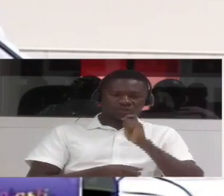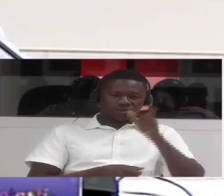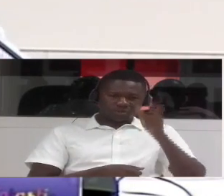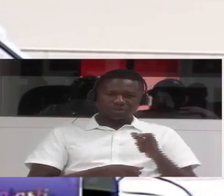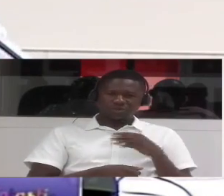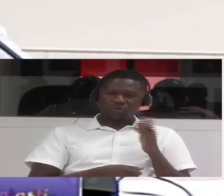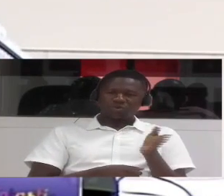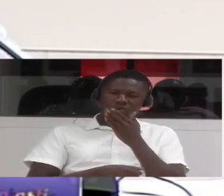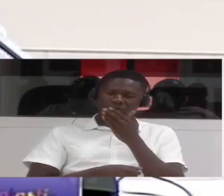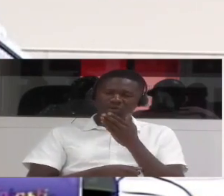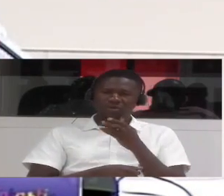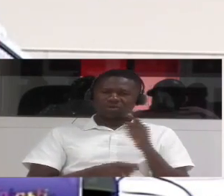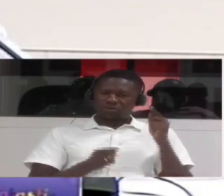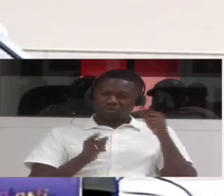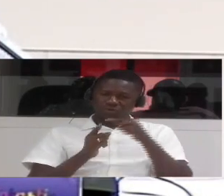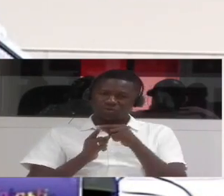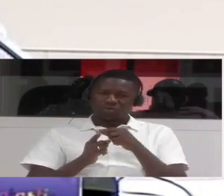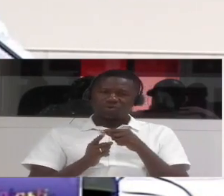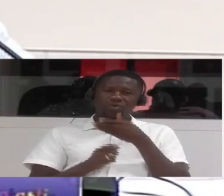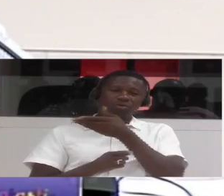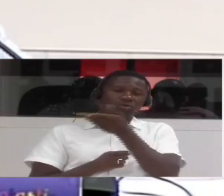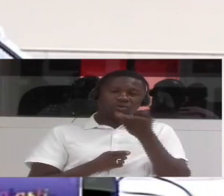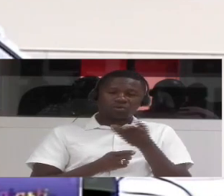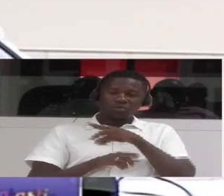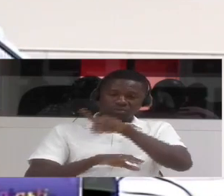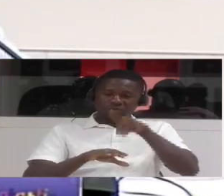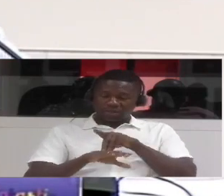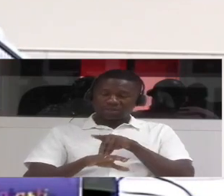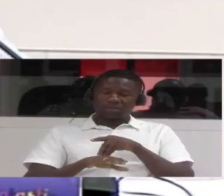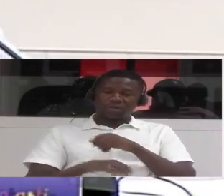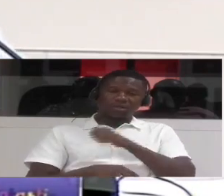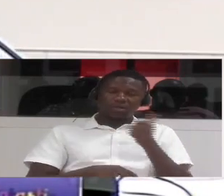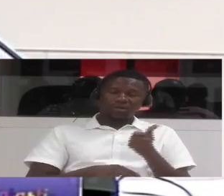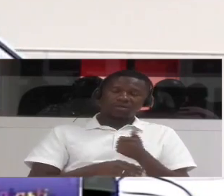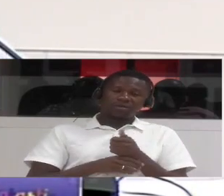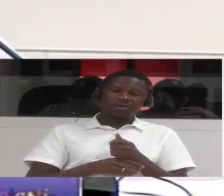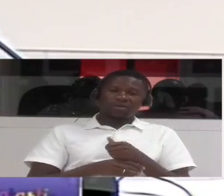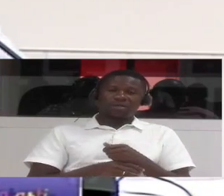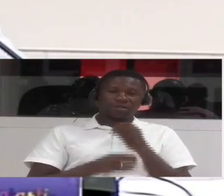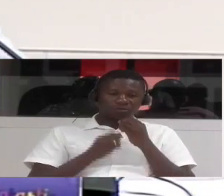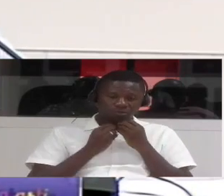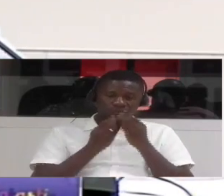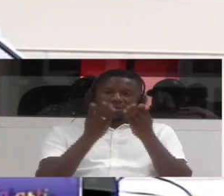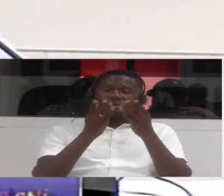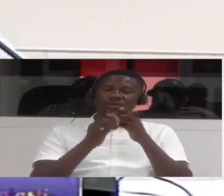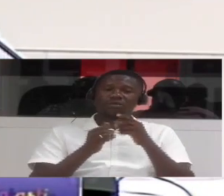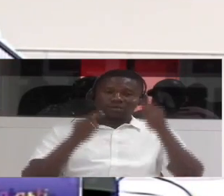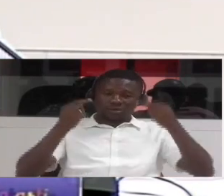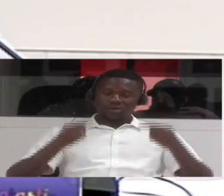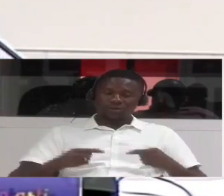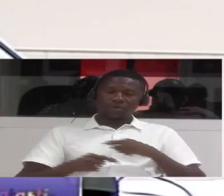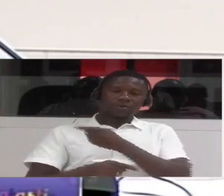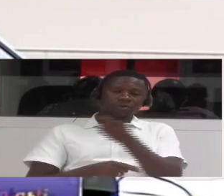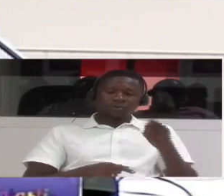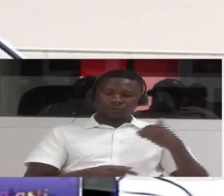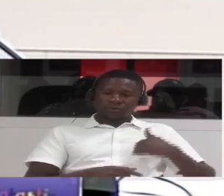go to those, you know, places and, you know, broadcast the testimonies of those people